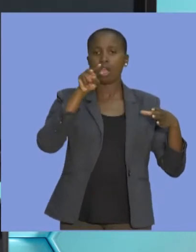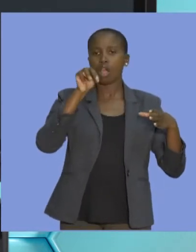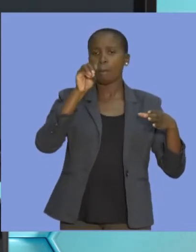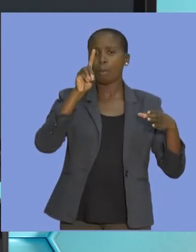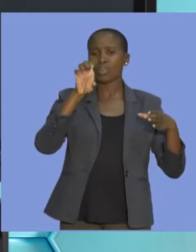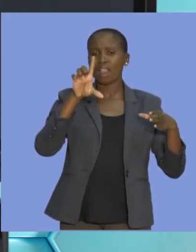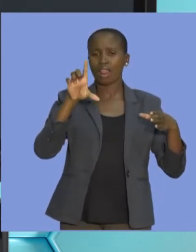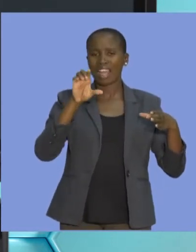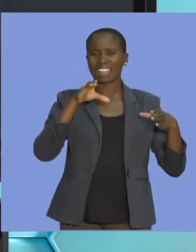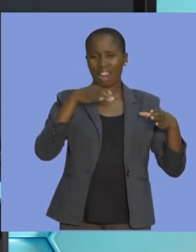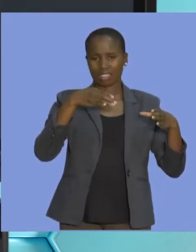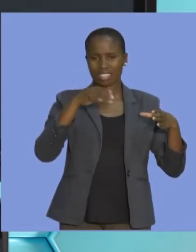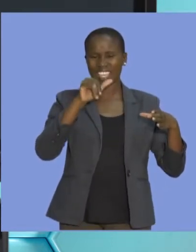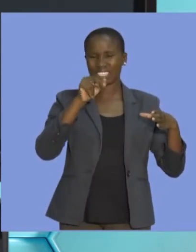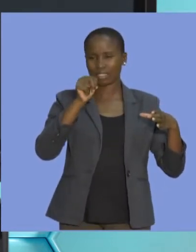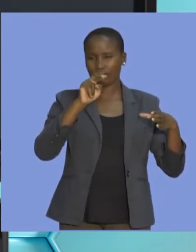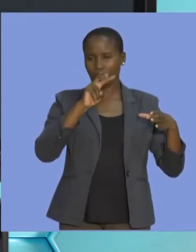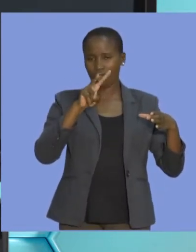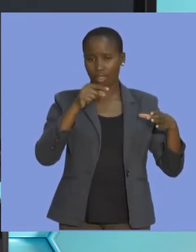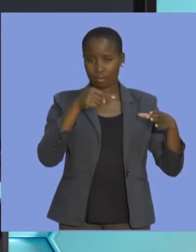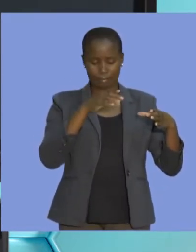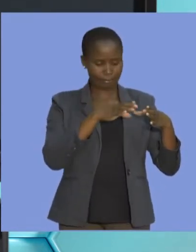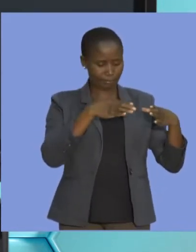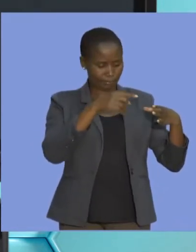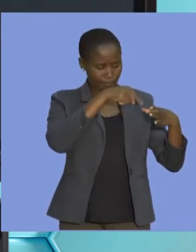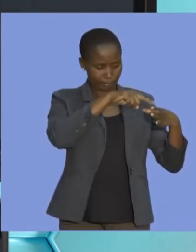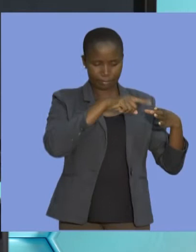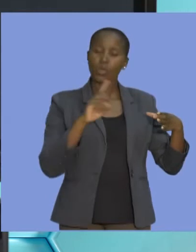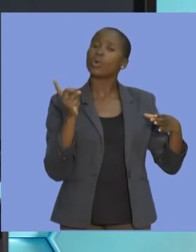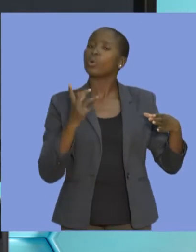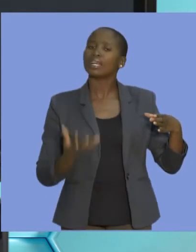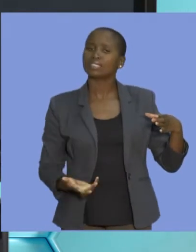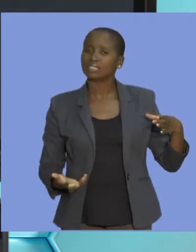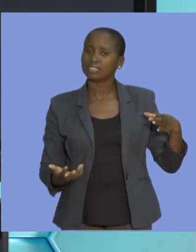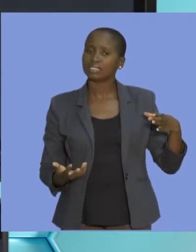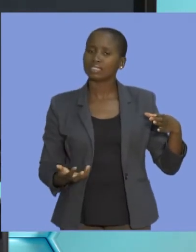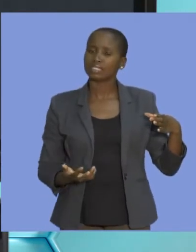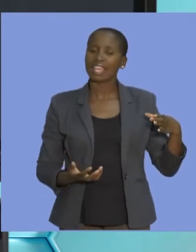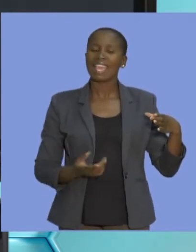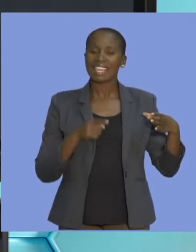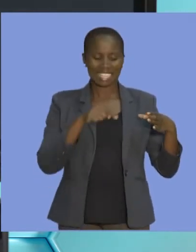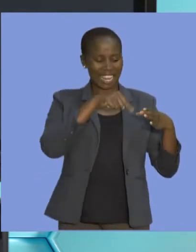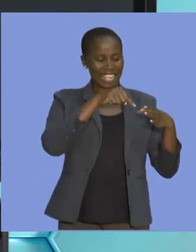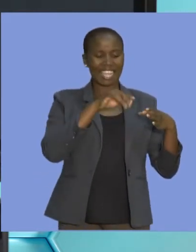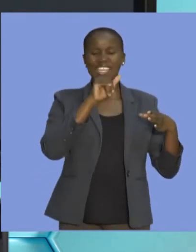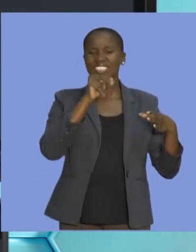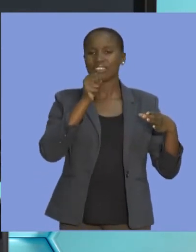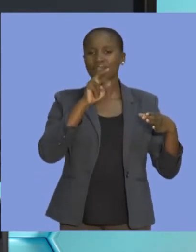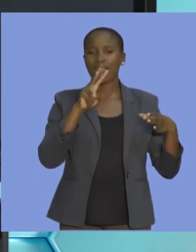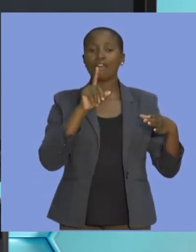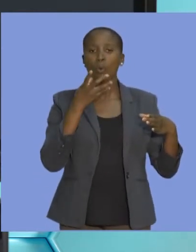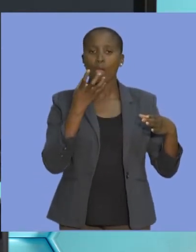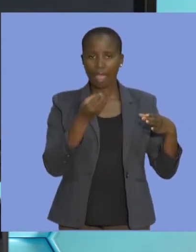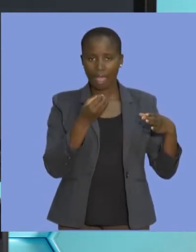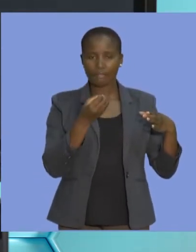modal class interval is the interval with the highest frequency,